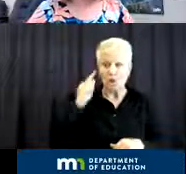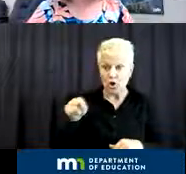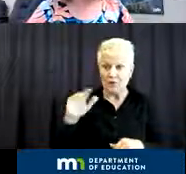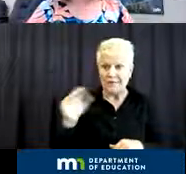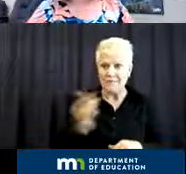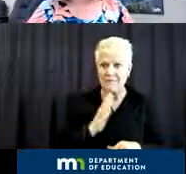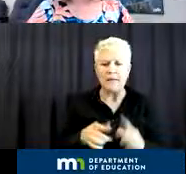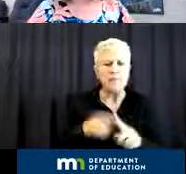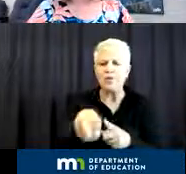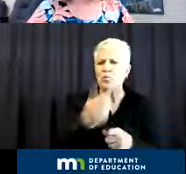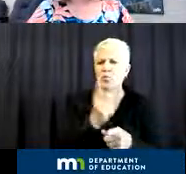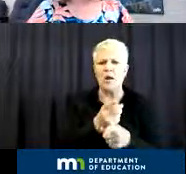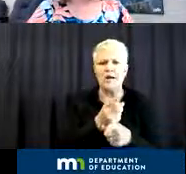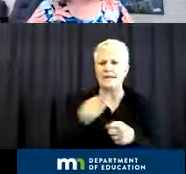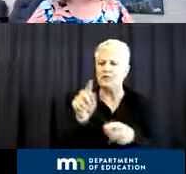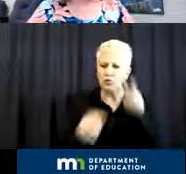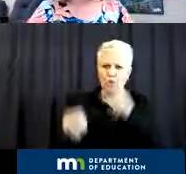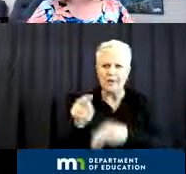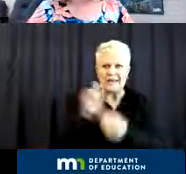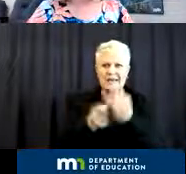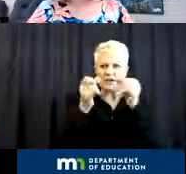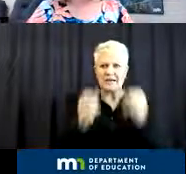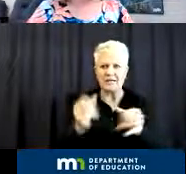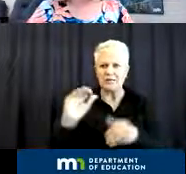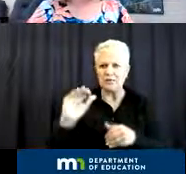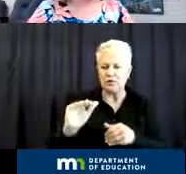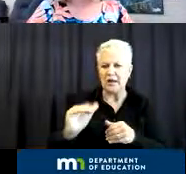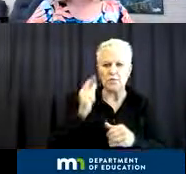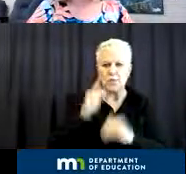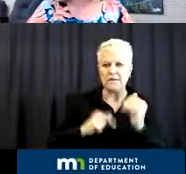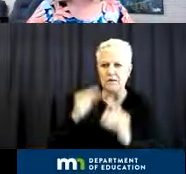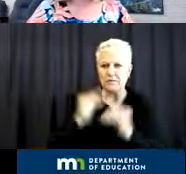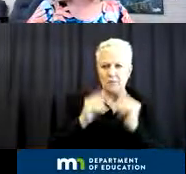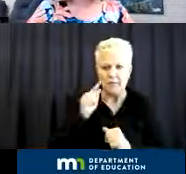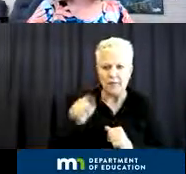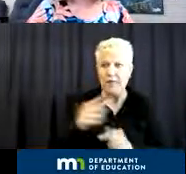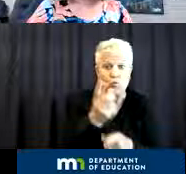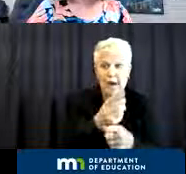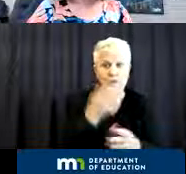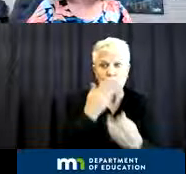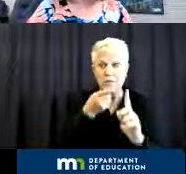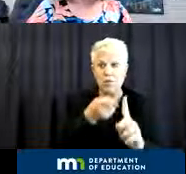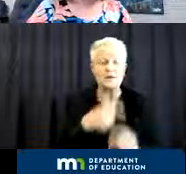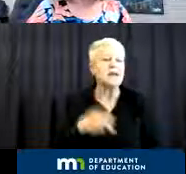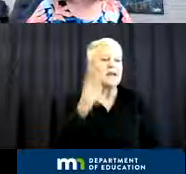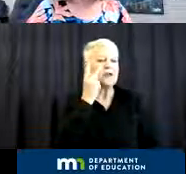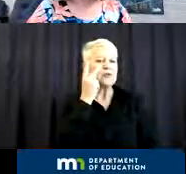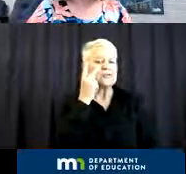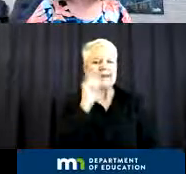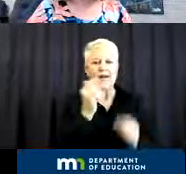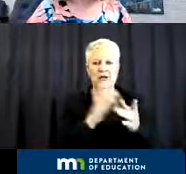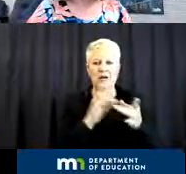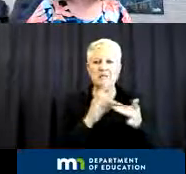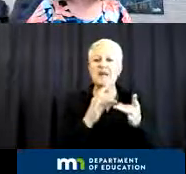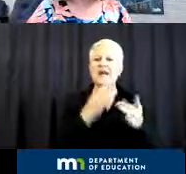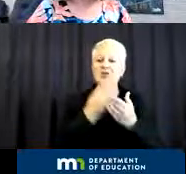you are absolutely correct. You need to look at each individual child and what's comfortable for them. Good point. And this is Kristen. Another comment, it's good